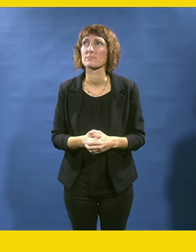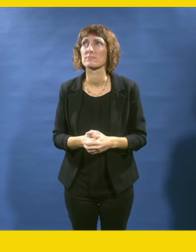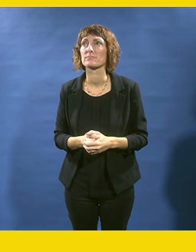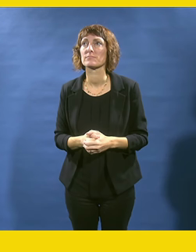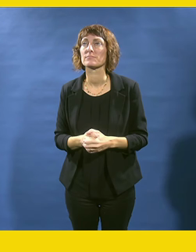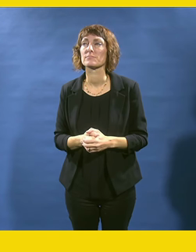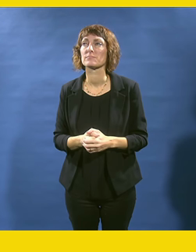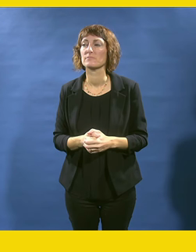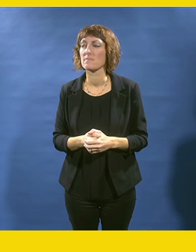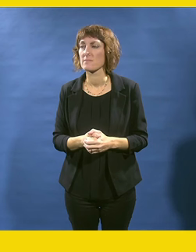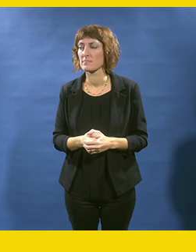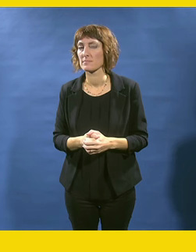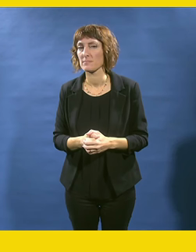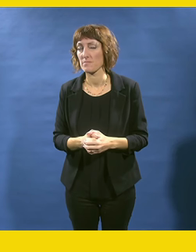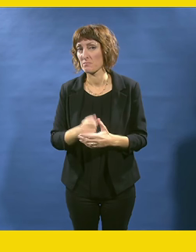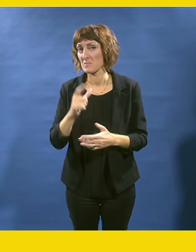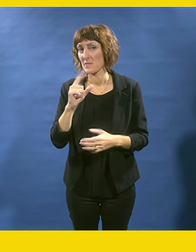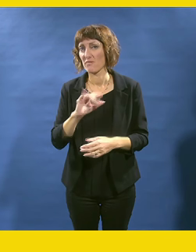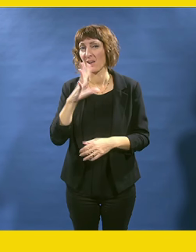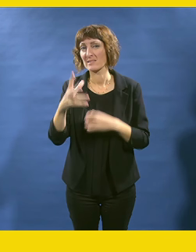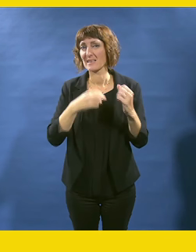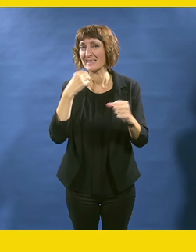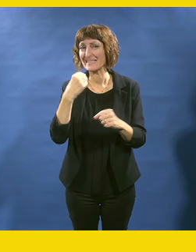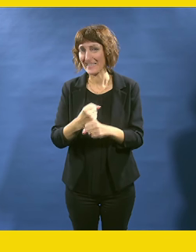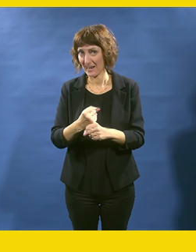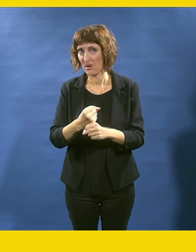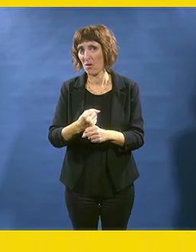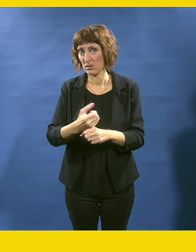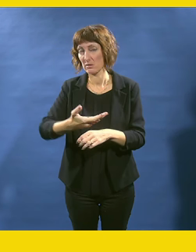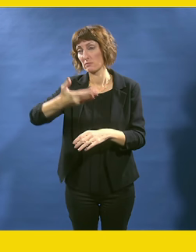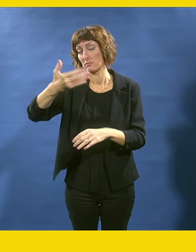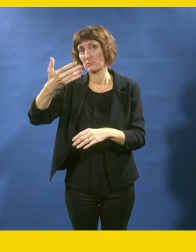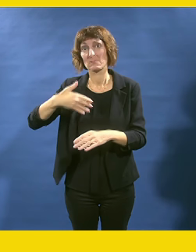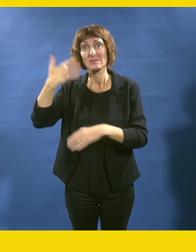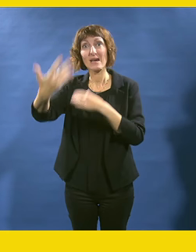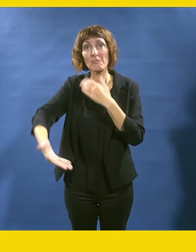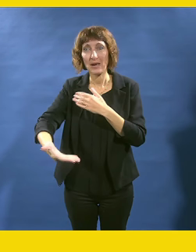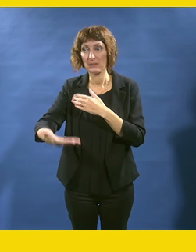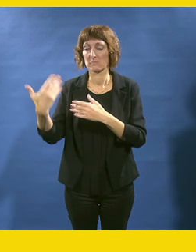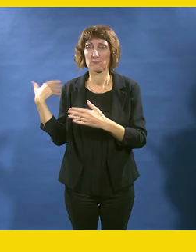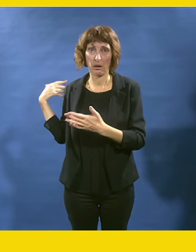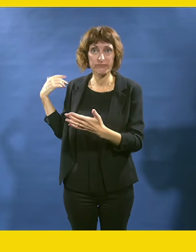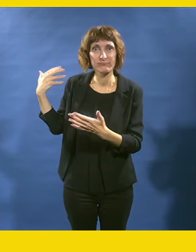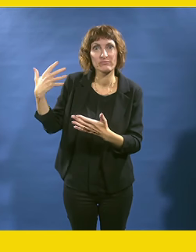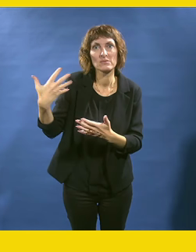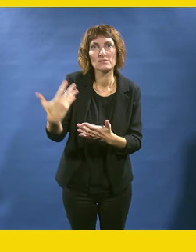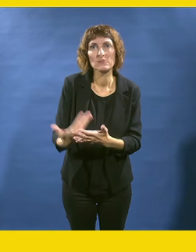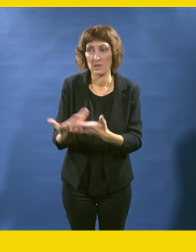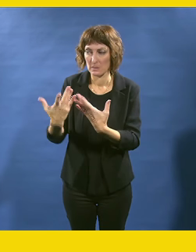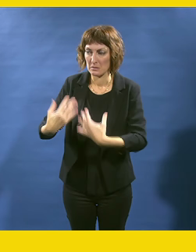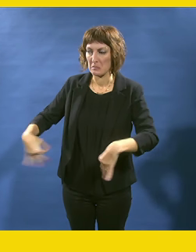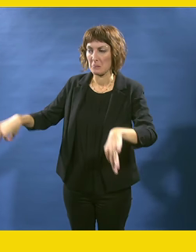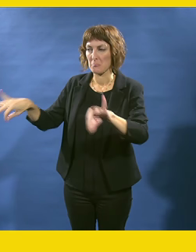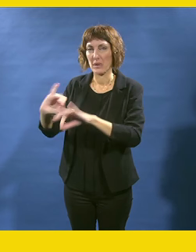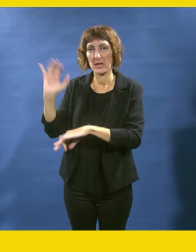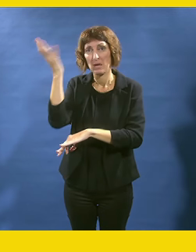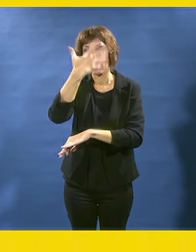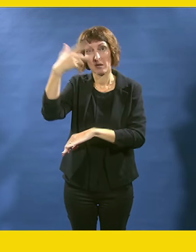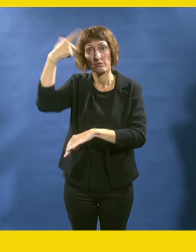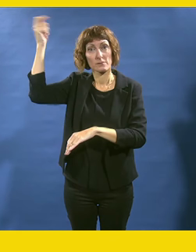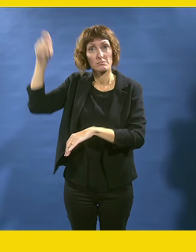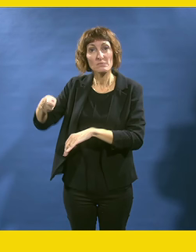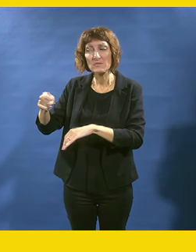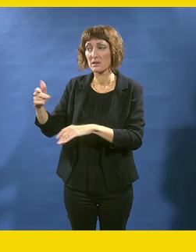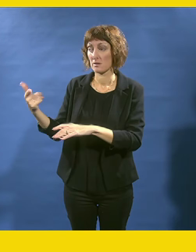countries like Afghanistan not only has violence against women, not diminished, but it has taken